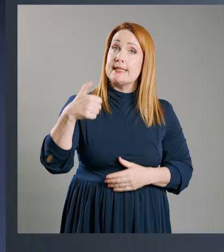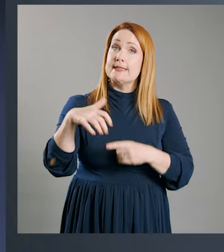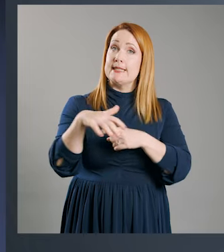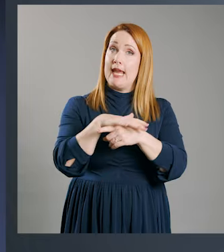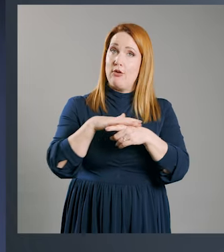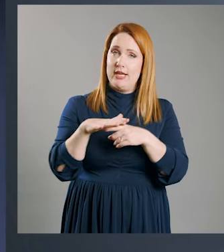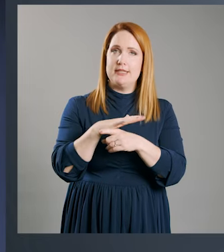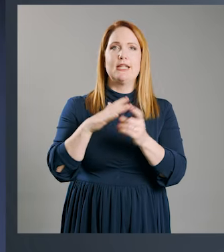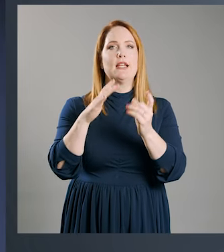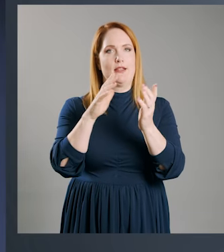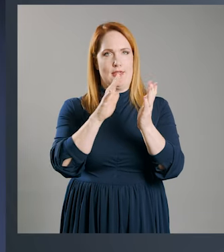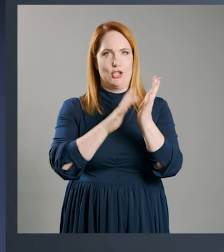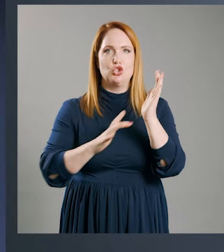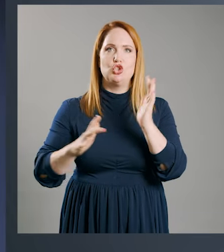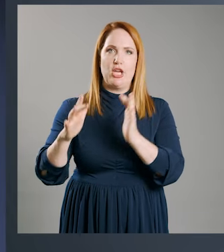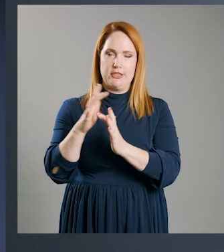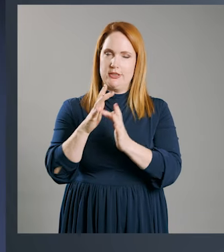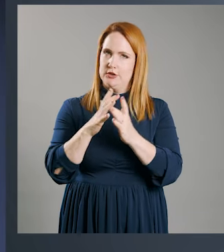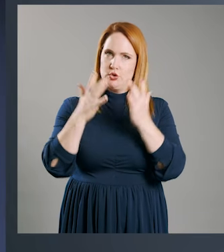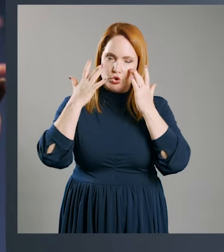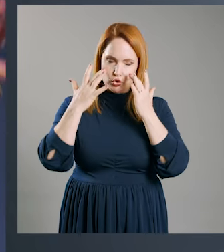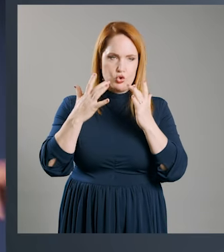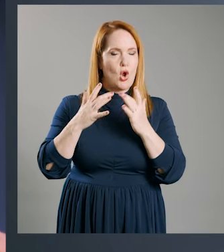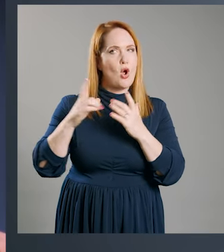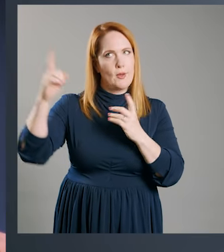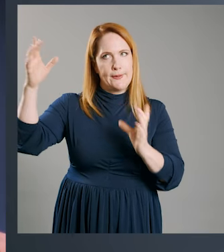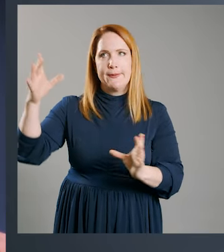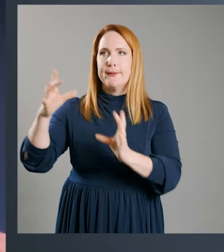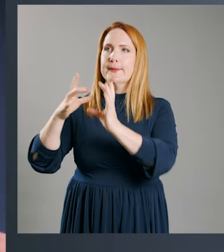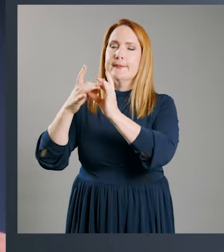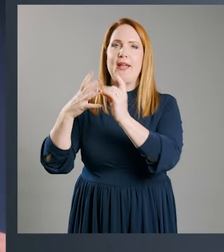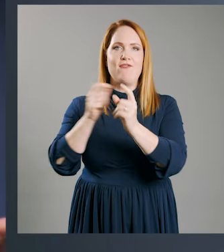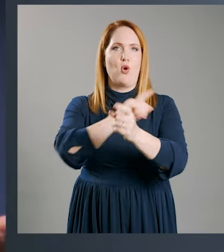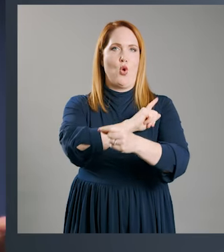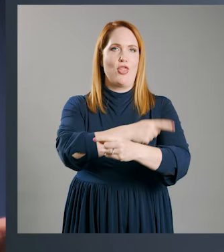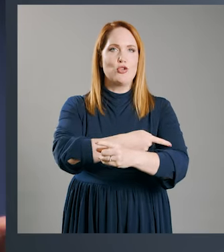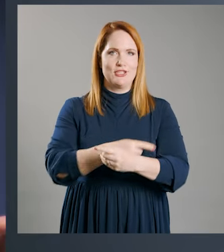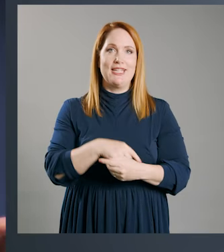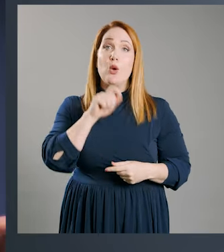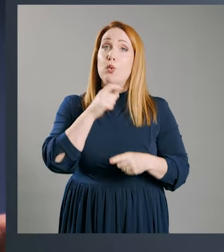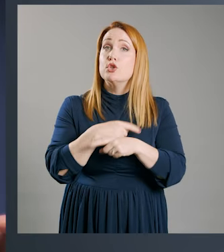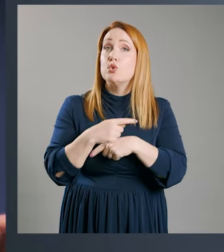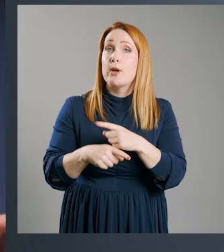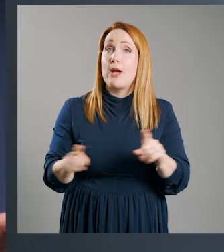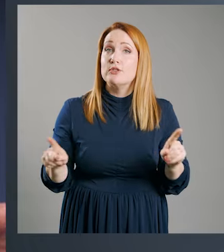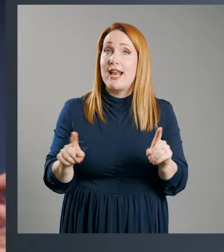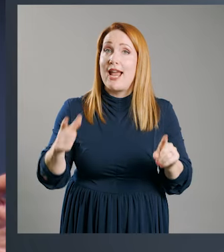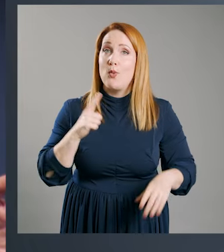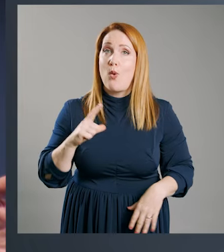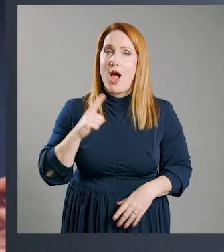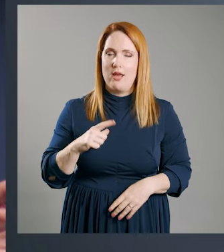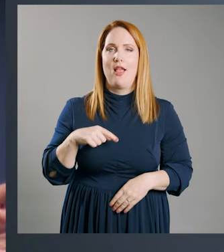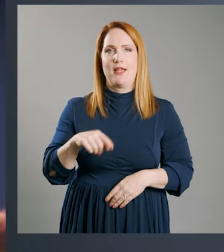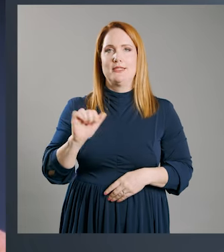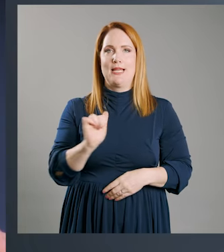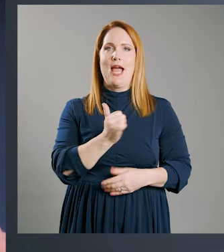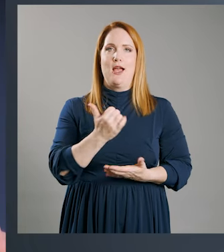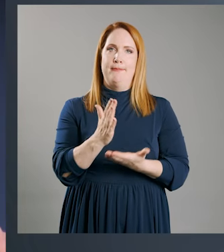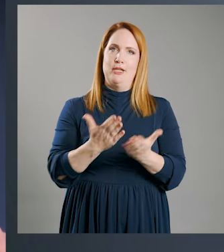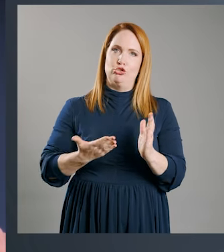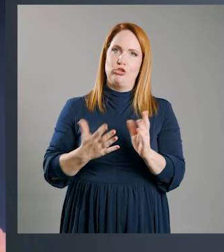areas that Jesus asserted his authority through miracles. And we're going to have a look at those today because they are our